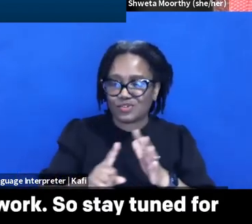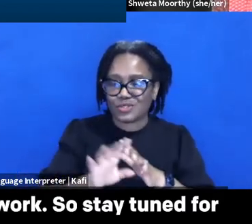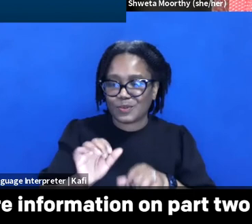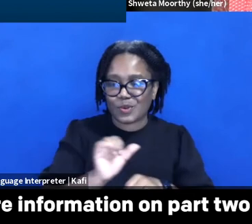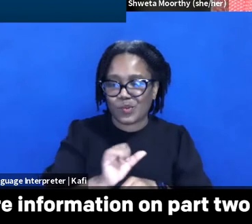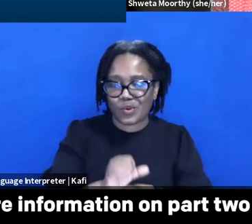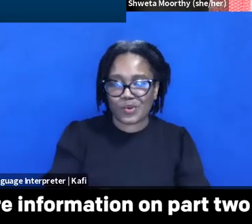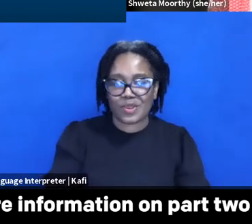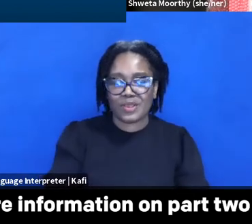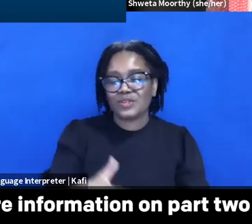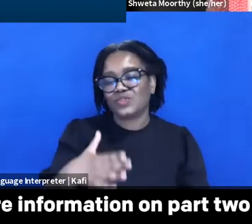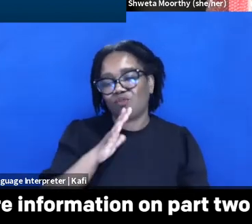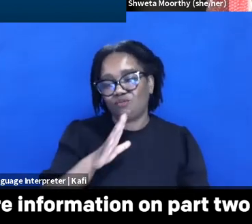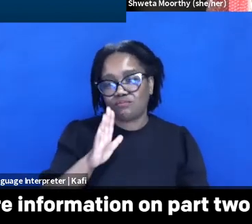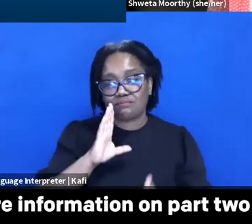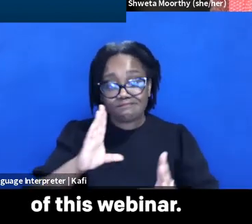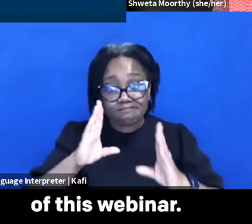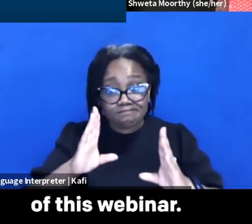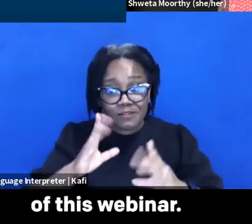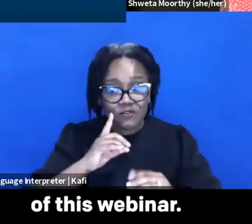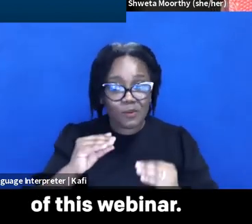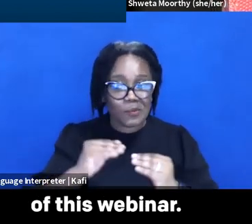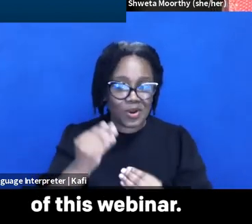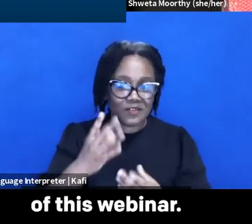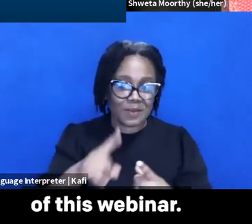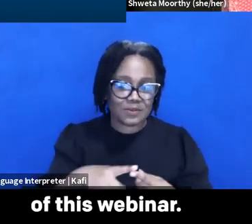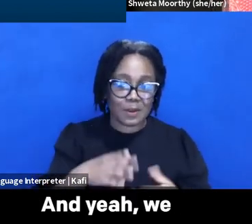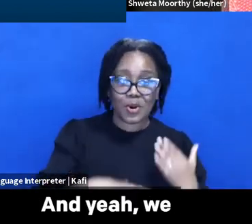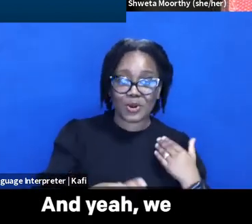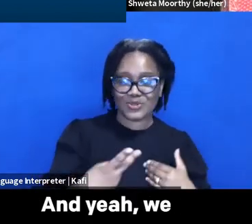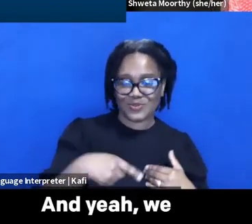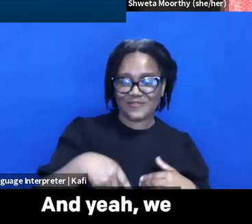for more information on part 2 of this webinar.